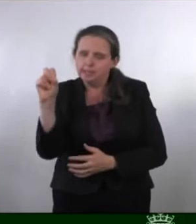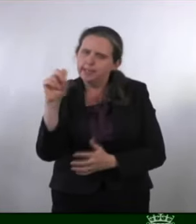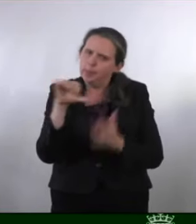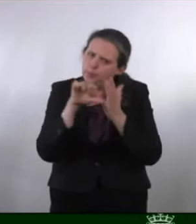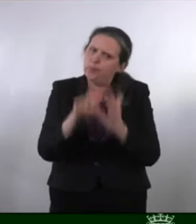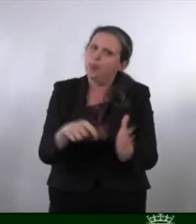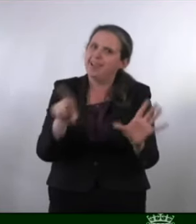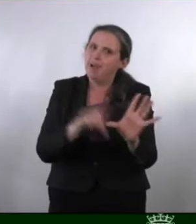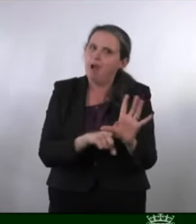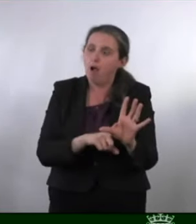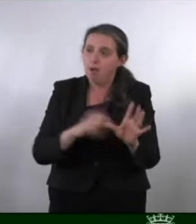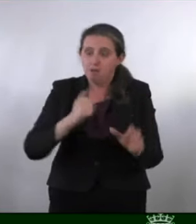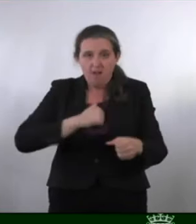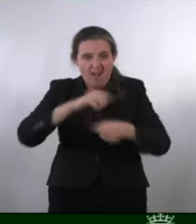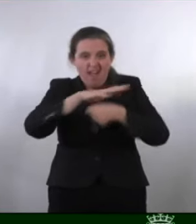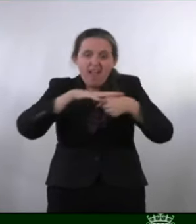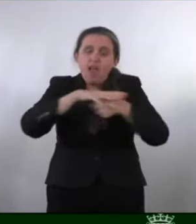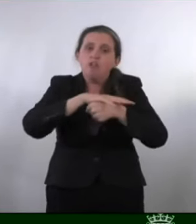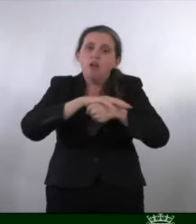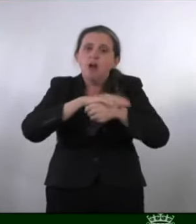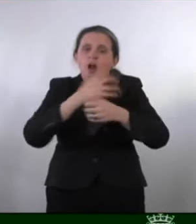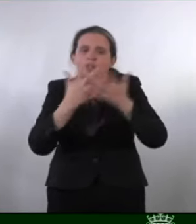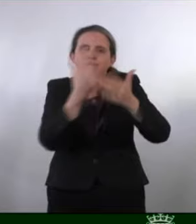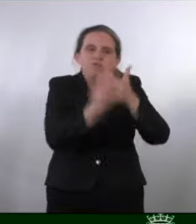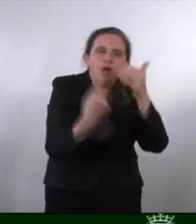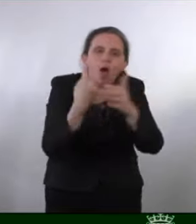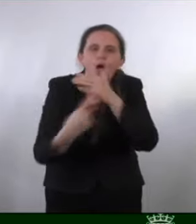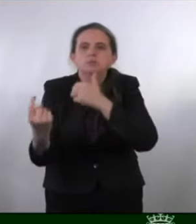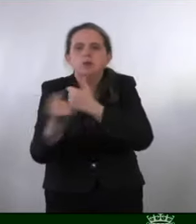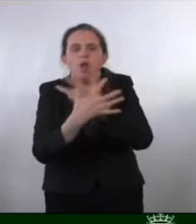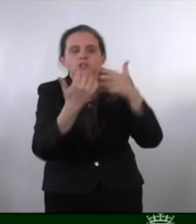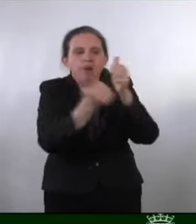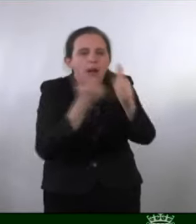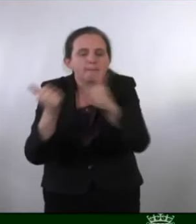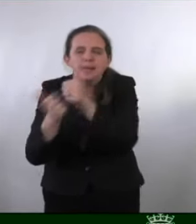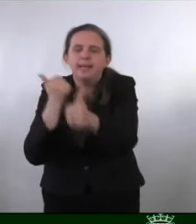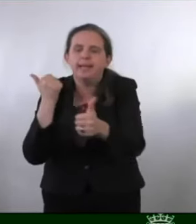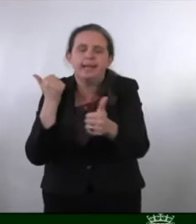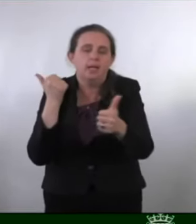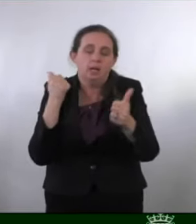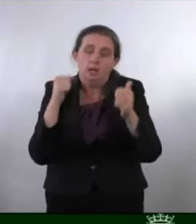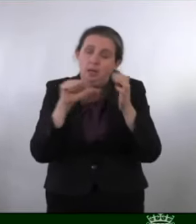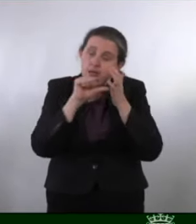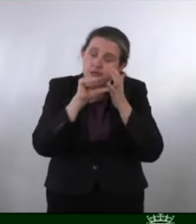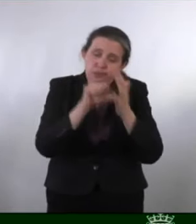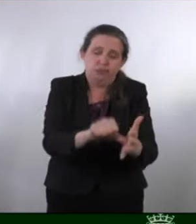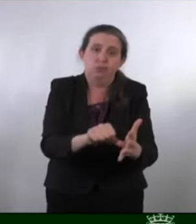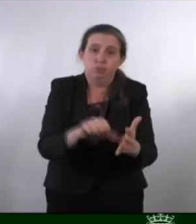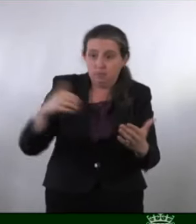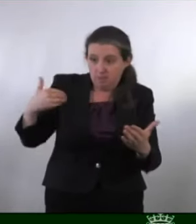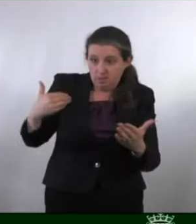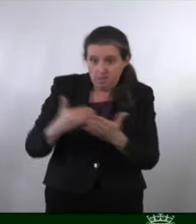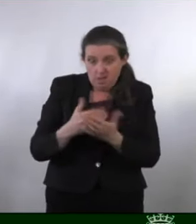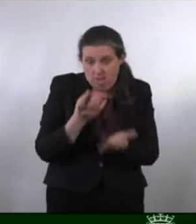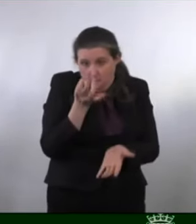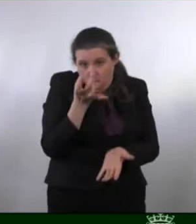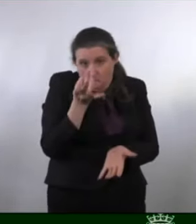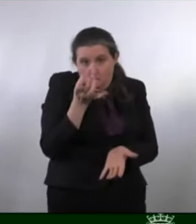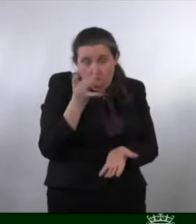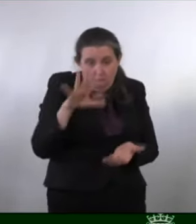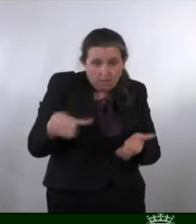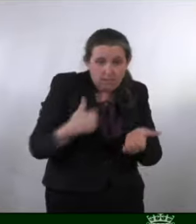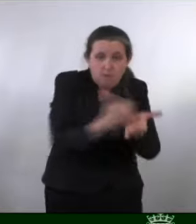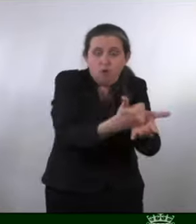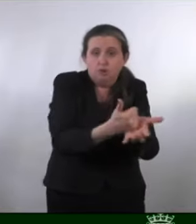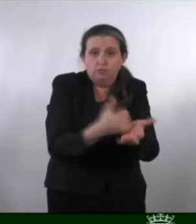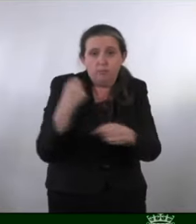UK, they've had a particularly arduous year, with many of them yet to receive next to no financial report from the government as yet. Whilst today's announcements are